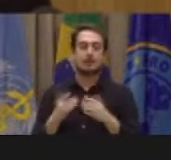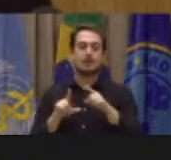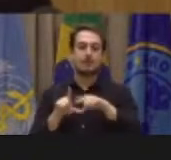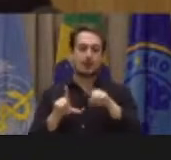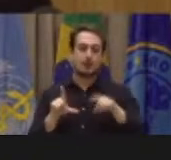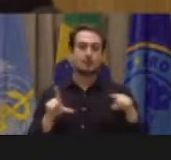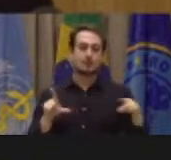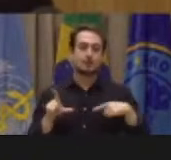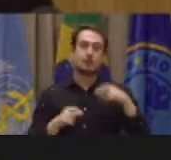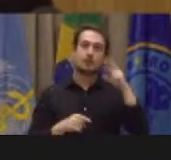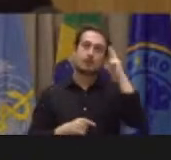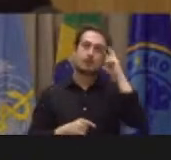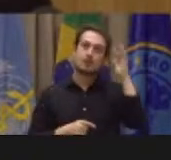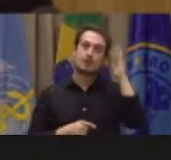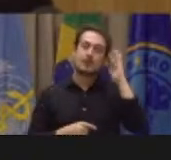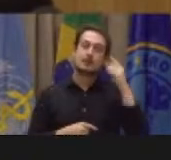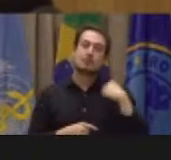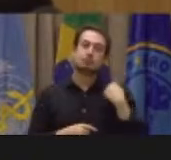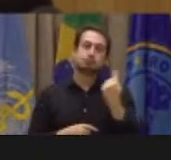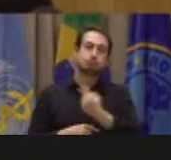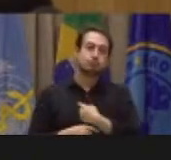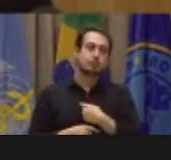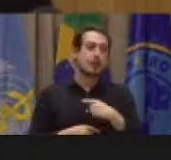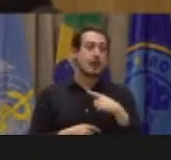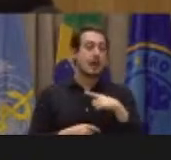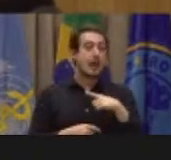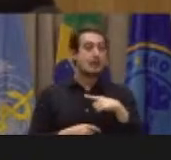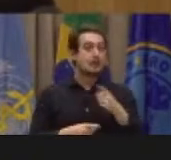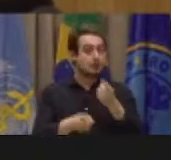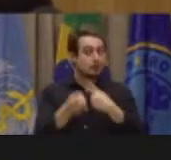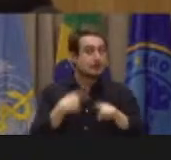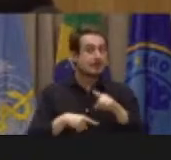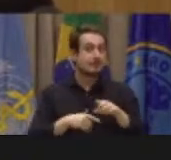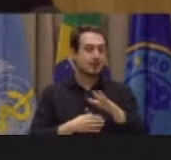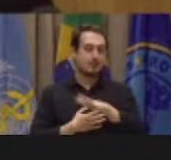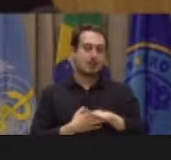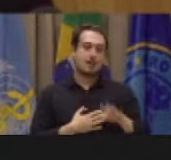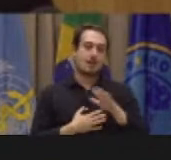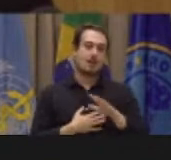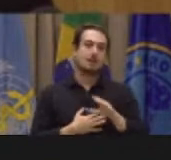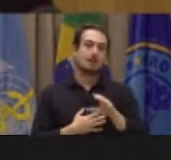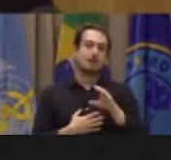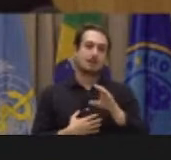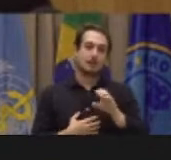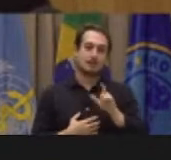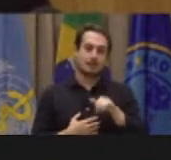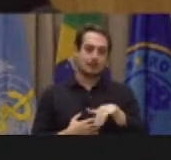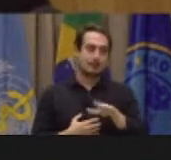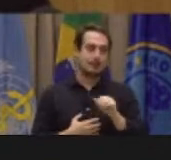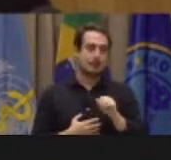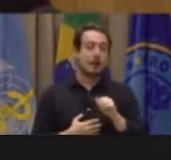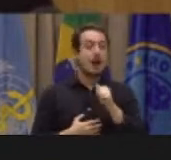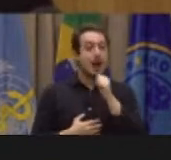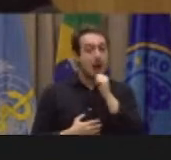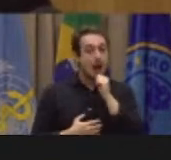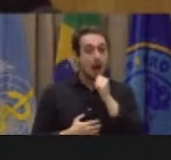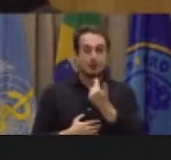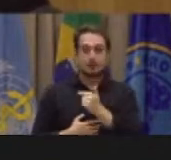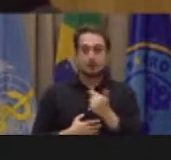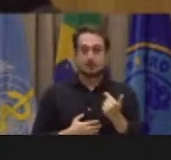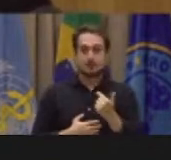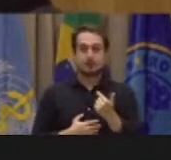variant. And then it is a great challenge in the clinical